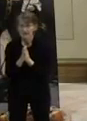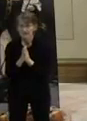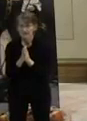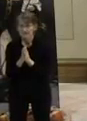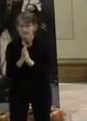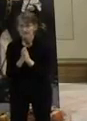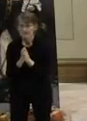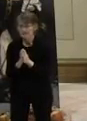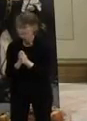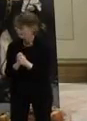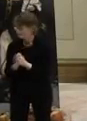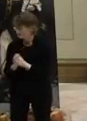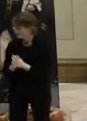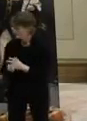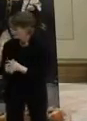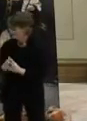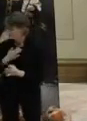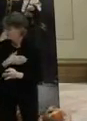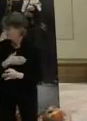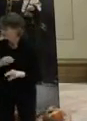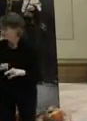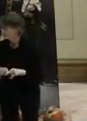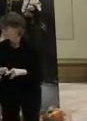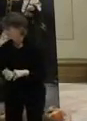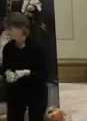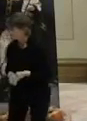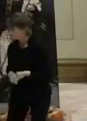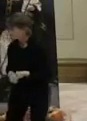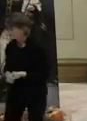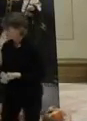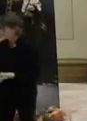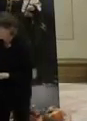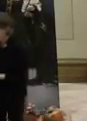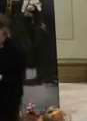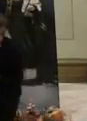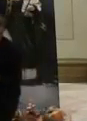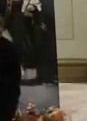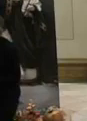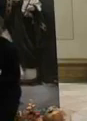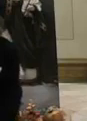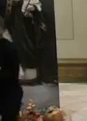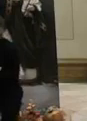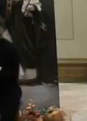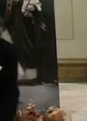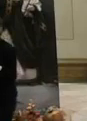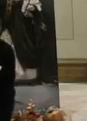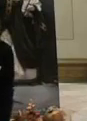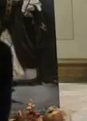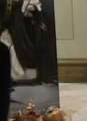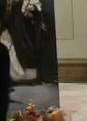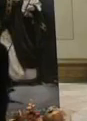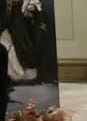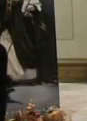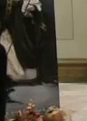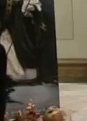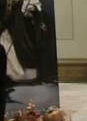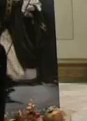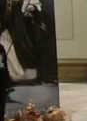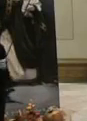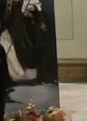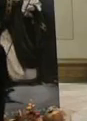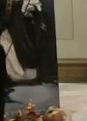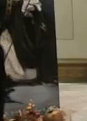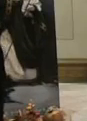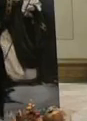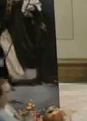Amen. Please be seated now for our scripture readings, and I'd like all of our children from second grade and younger